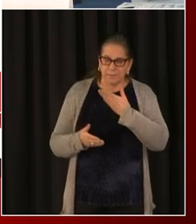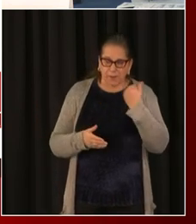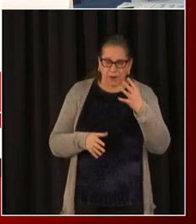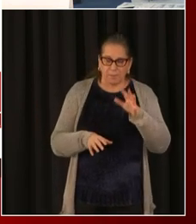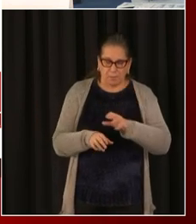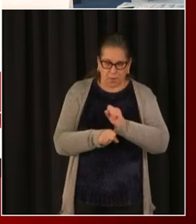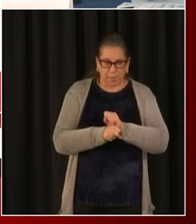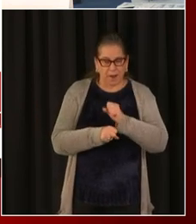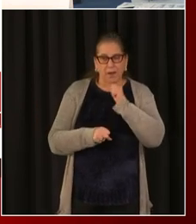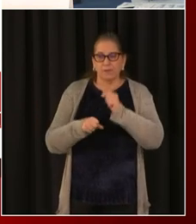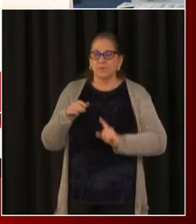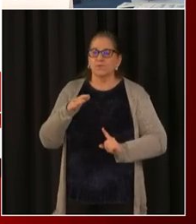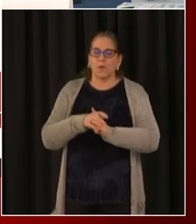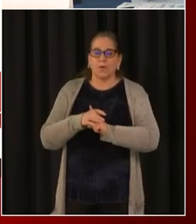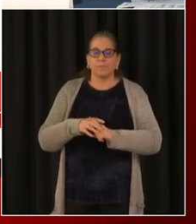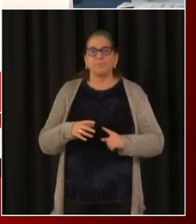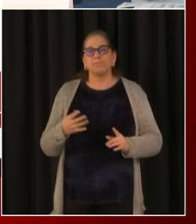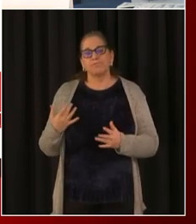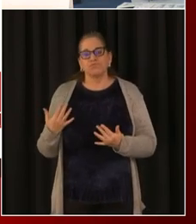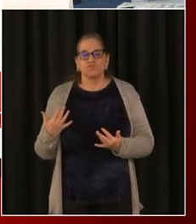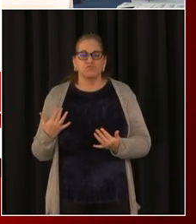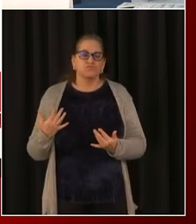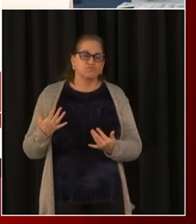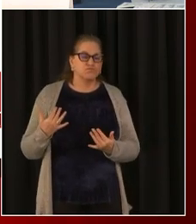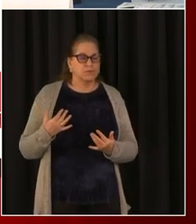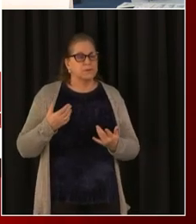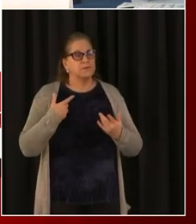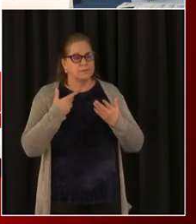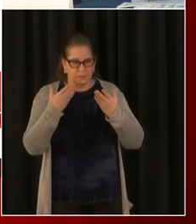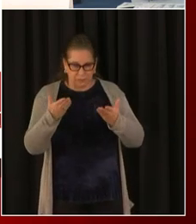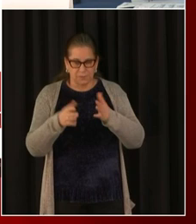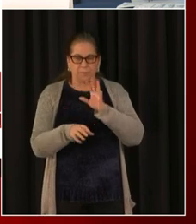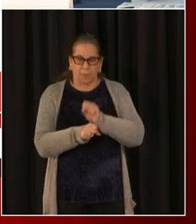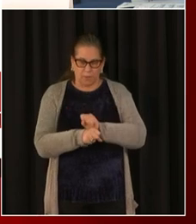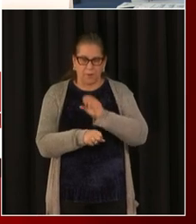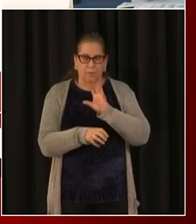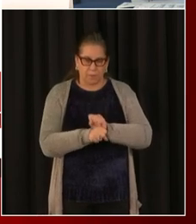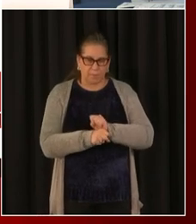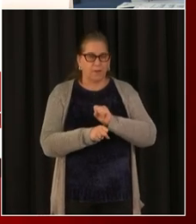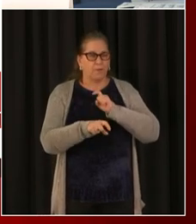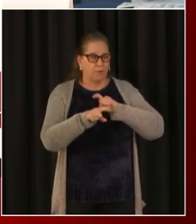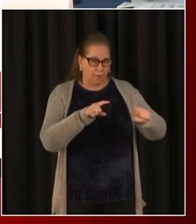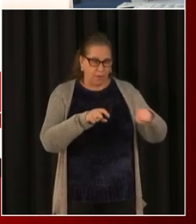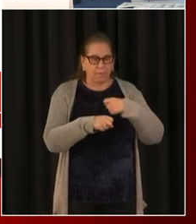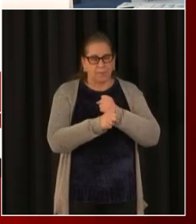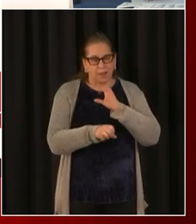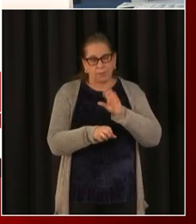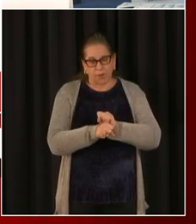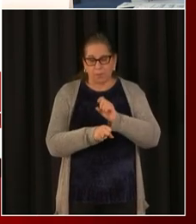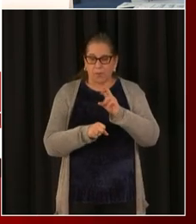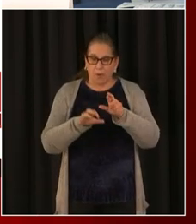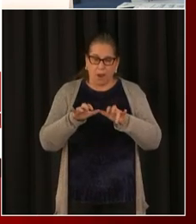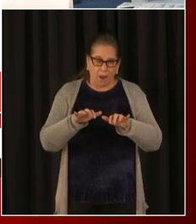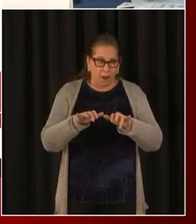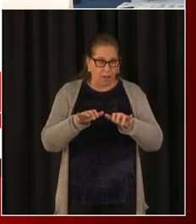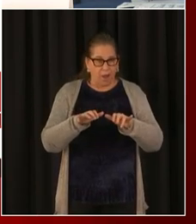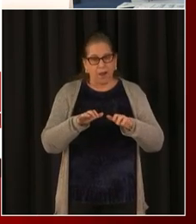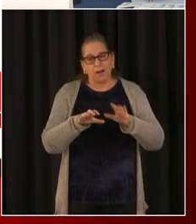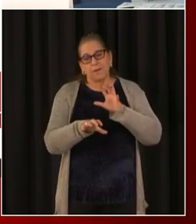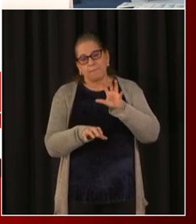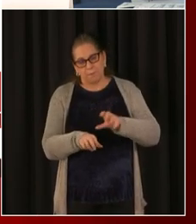everyone. So we really want people to call in. We can handle the call volume. The website can handle the appointment